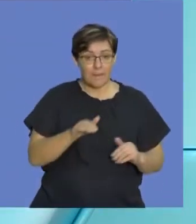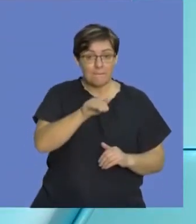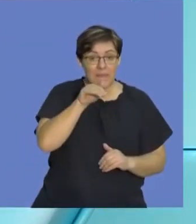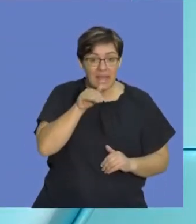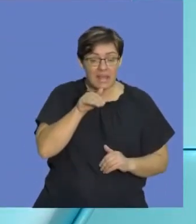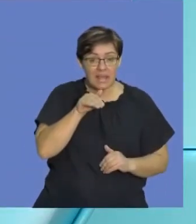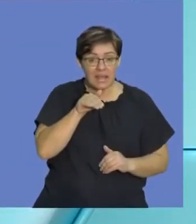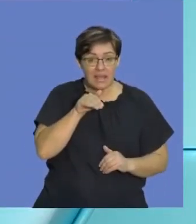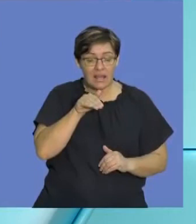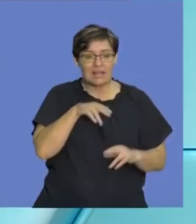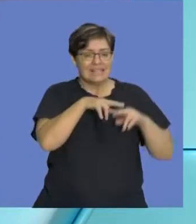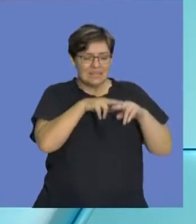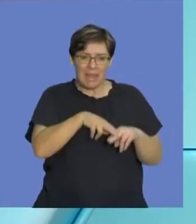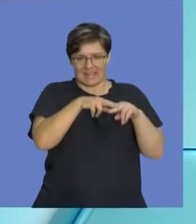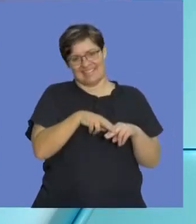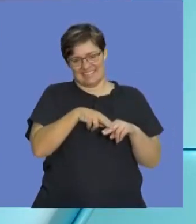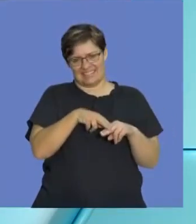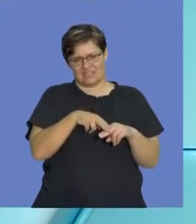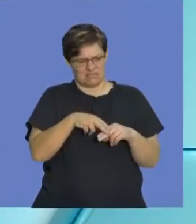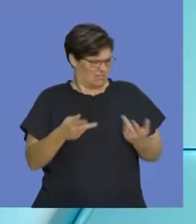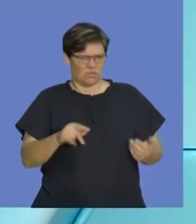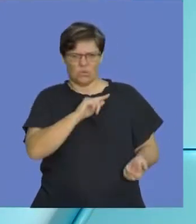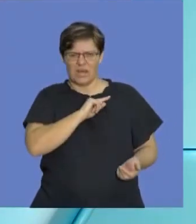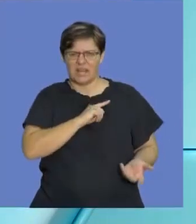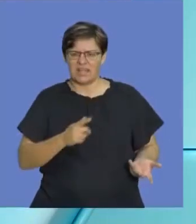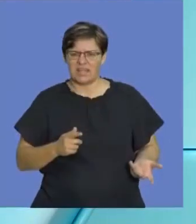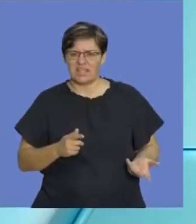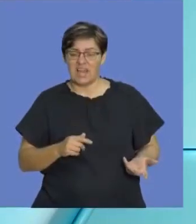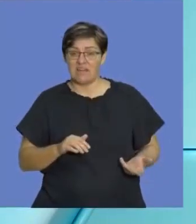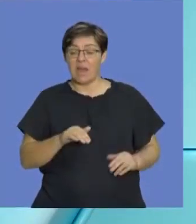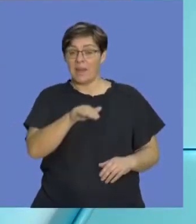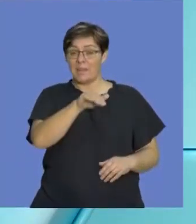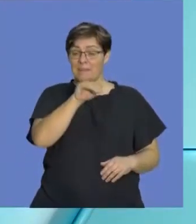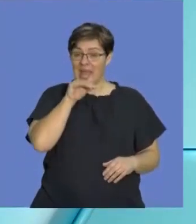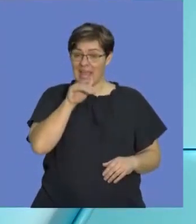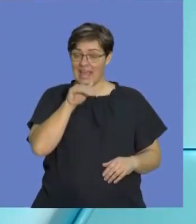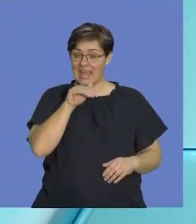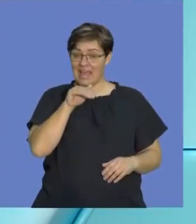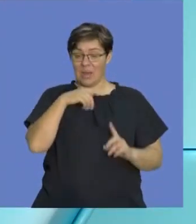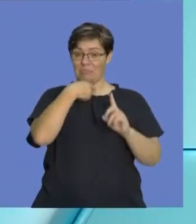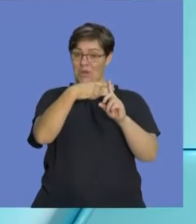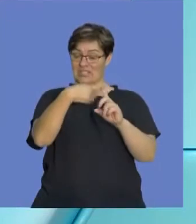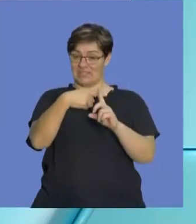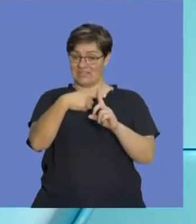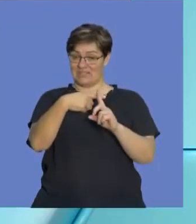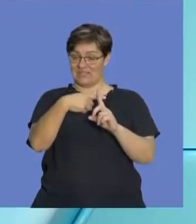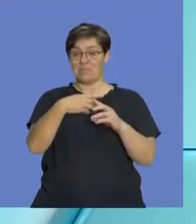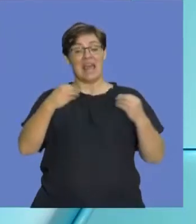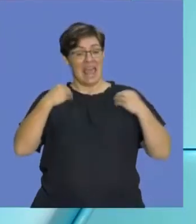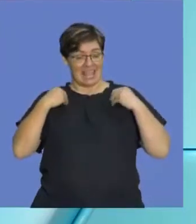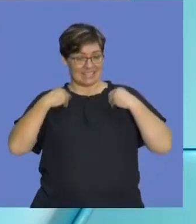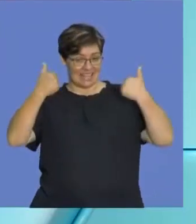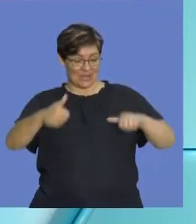Bank? It depends. Why? Because if your bank has a favorable bank balance, it's an